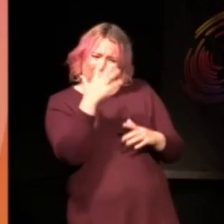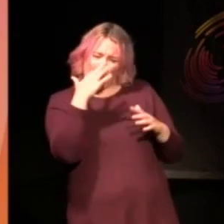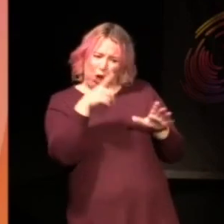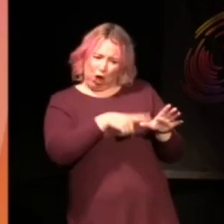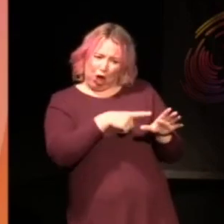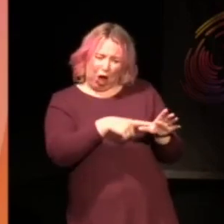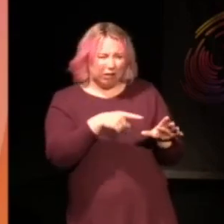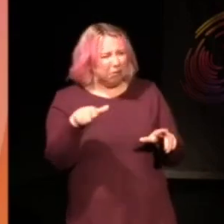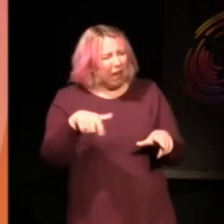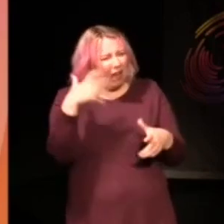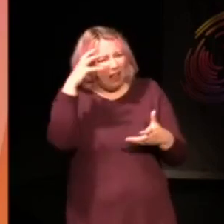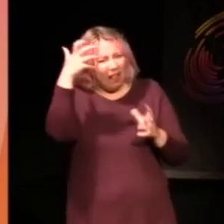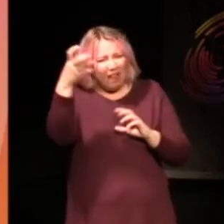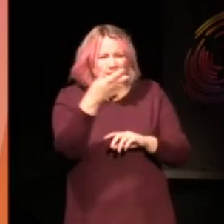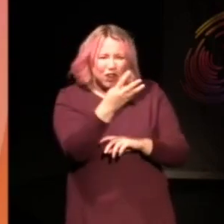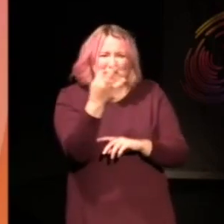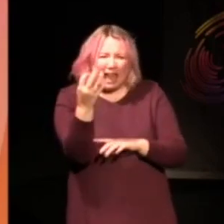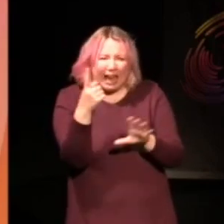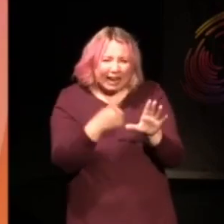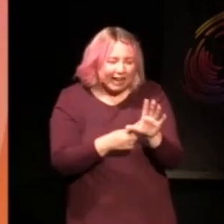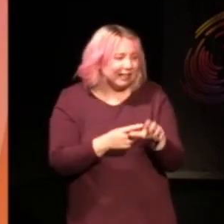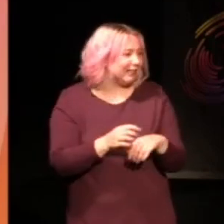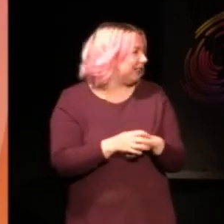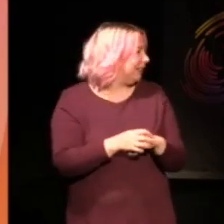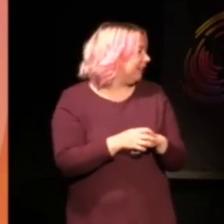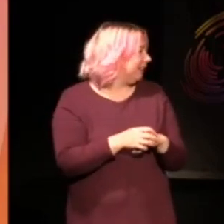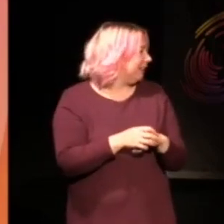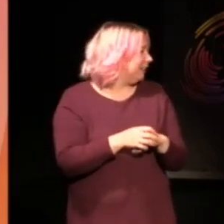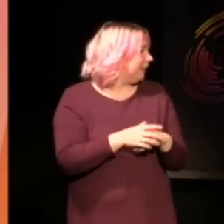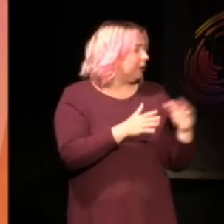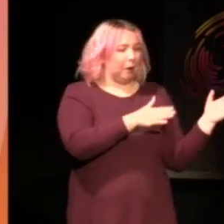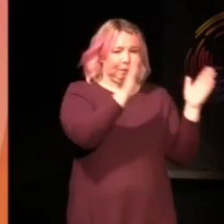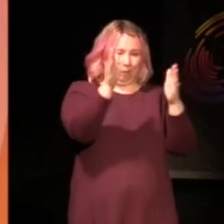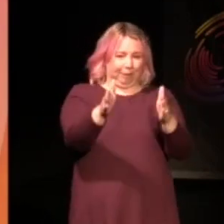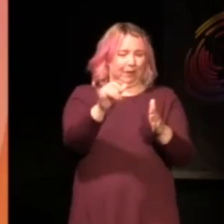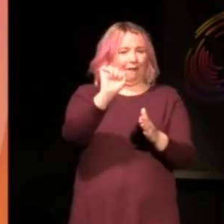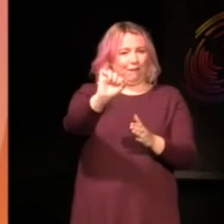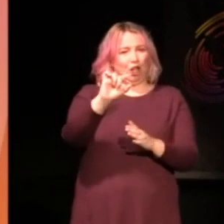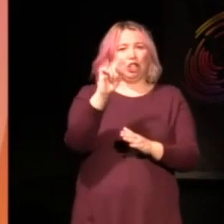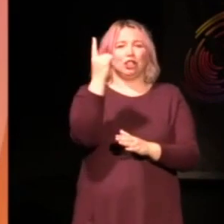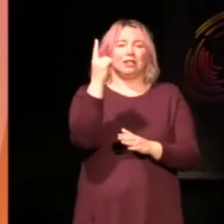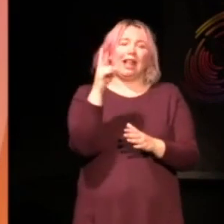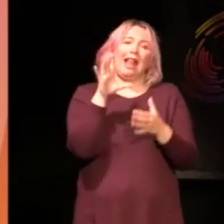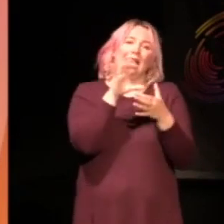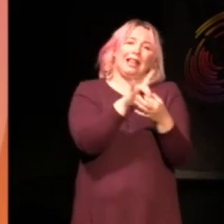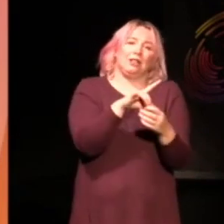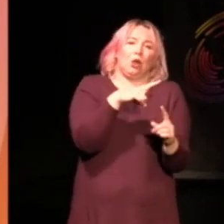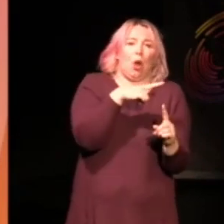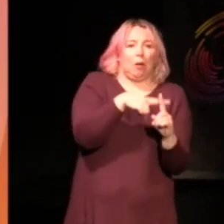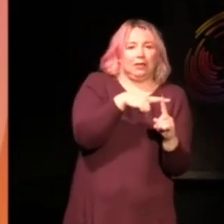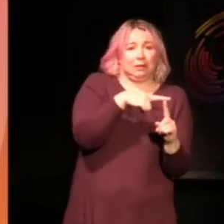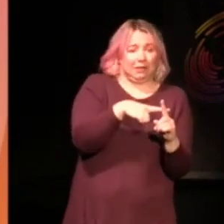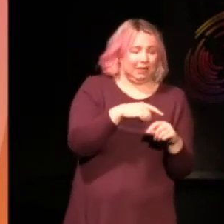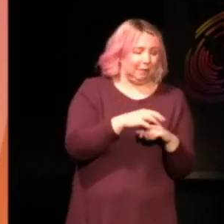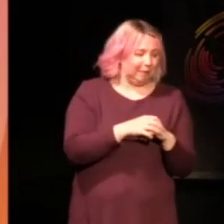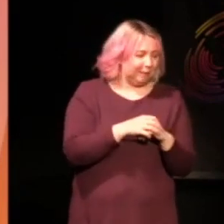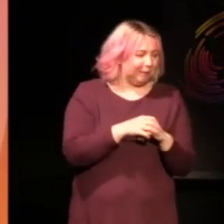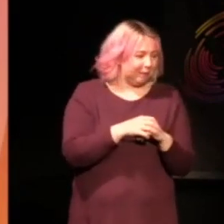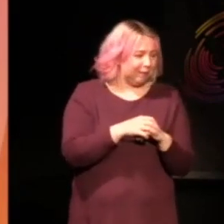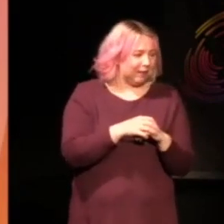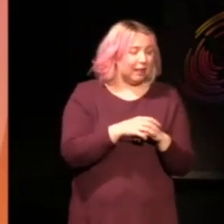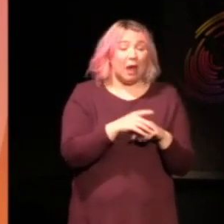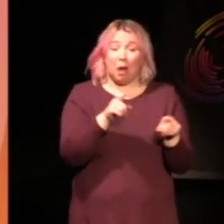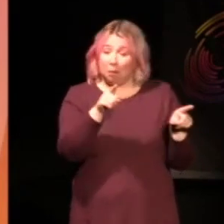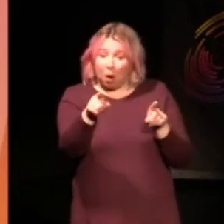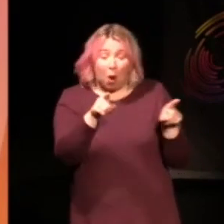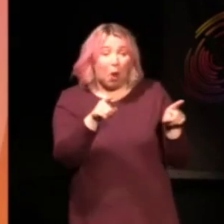useful. Yeah, Thank you. Too much optimism? Yeah, thank you so much for both questions and the, the